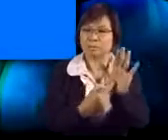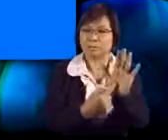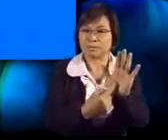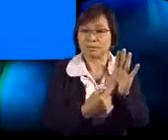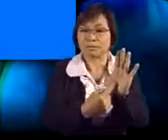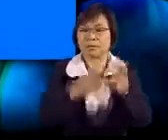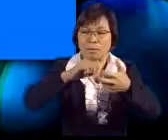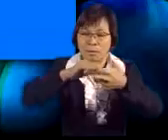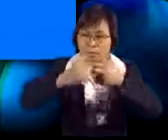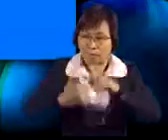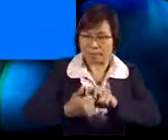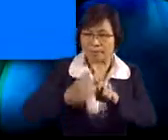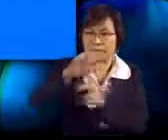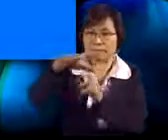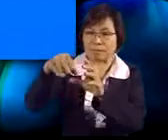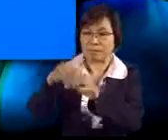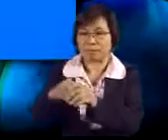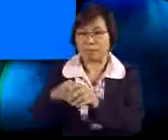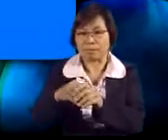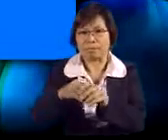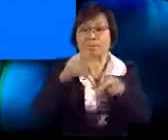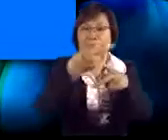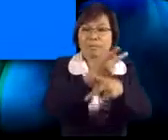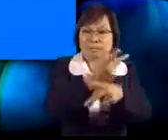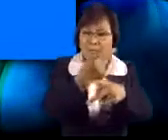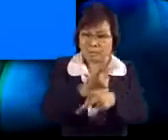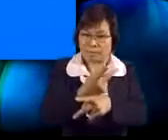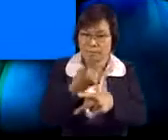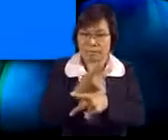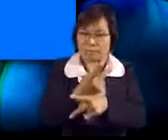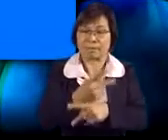the problem involved multiplication.